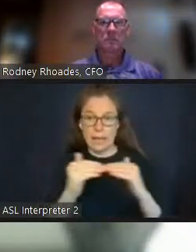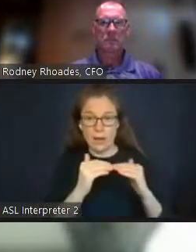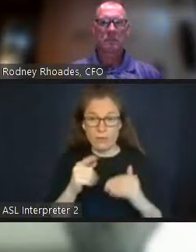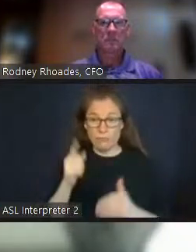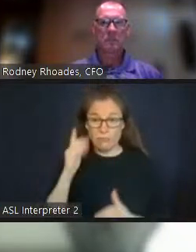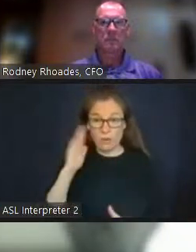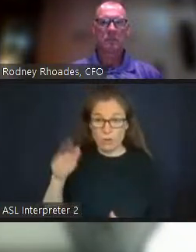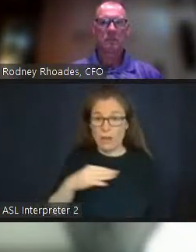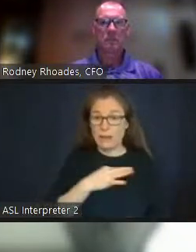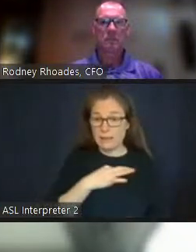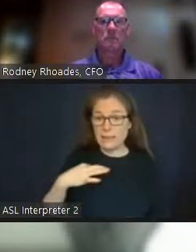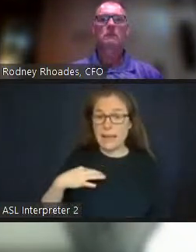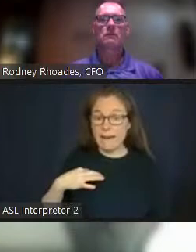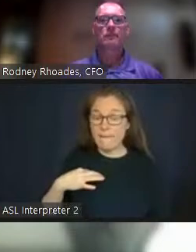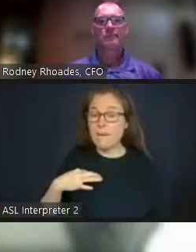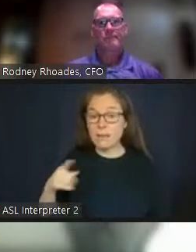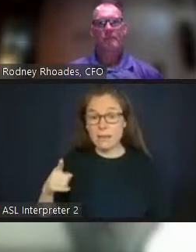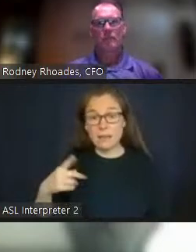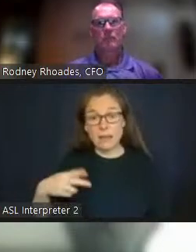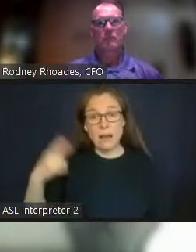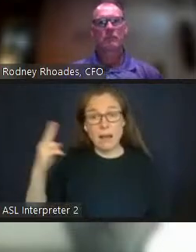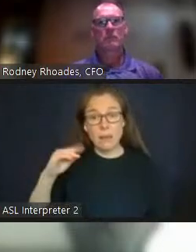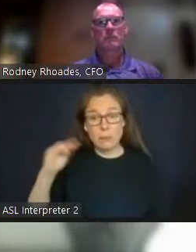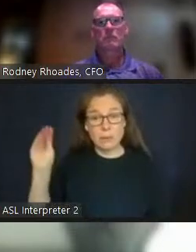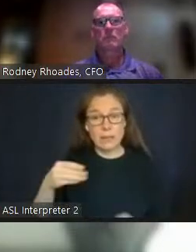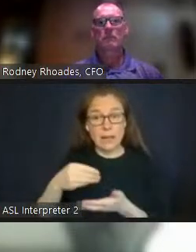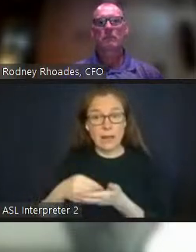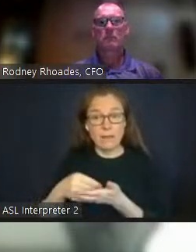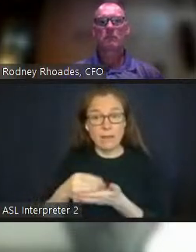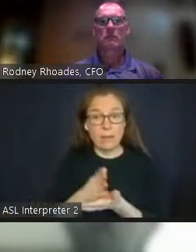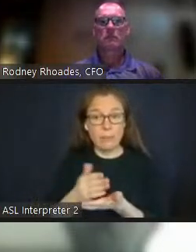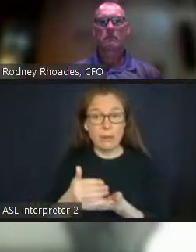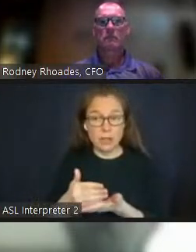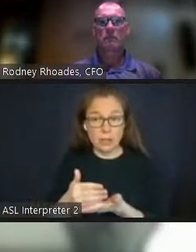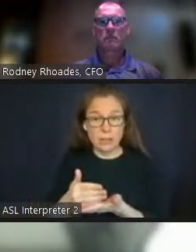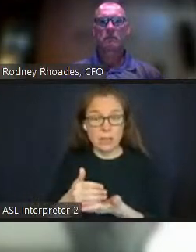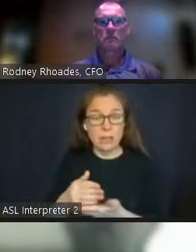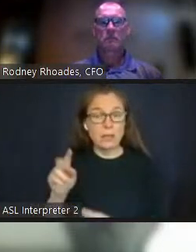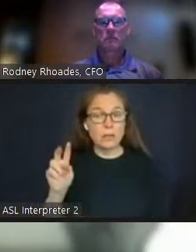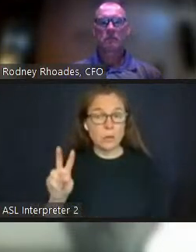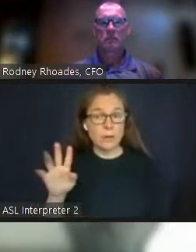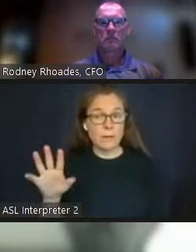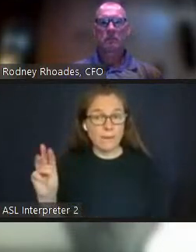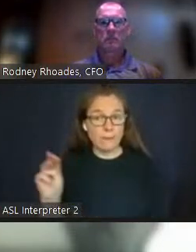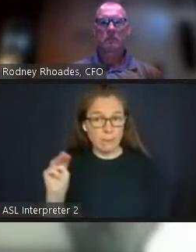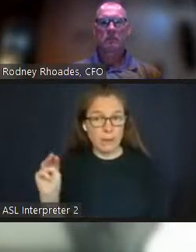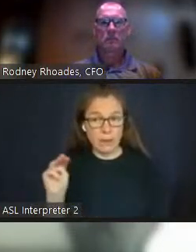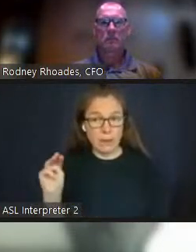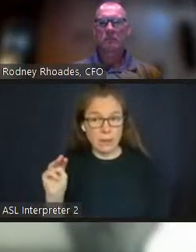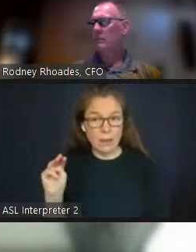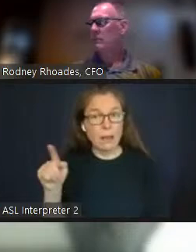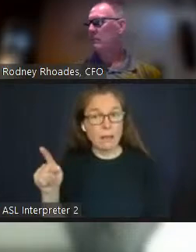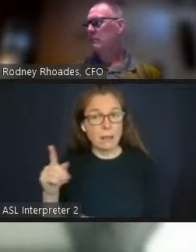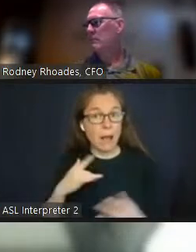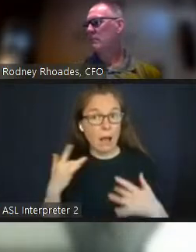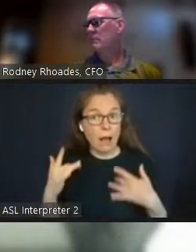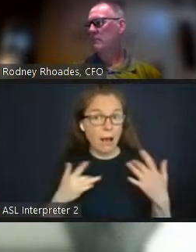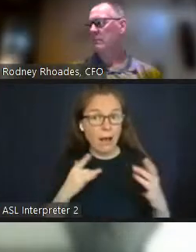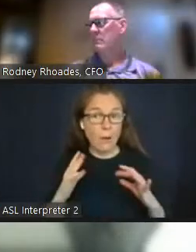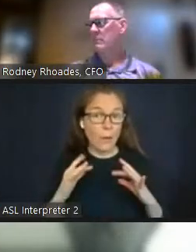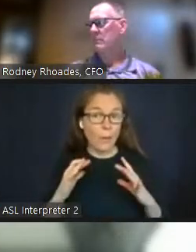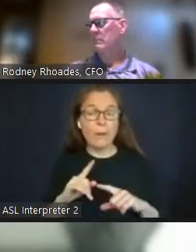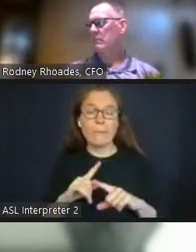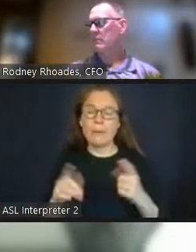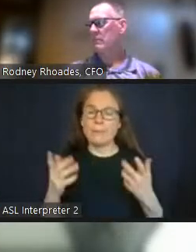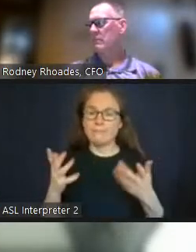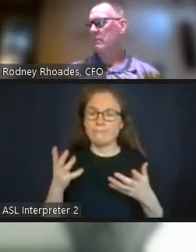accounts for a significant proportion of our budget. So even though the $25 million is exciting, we also know that this